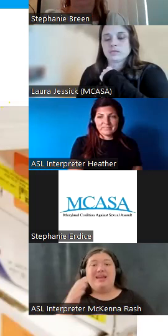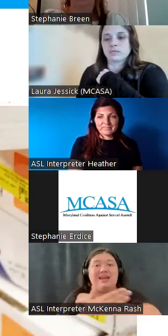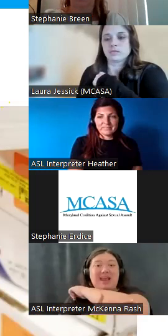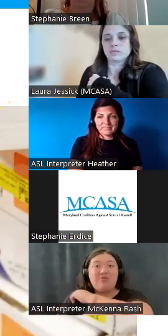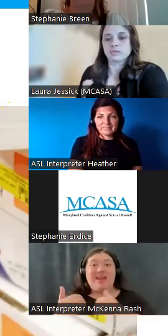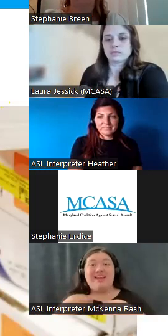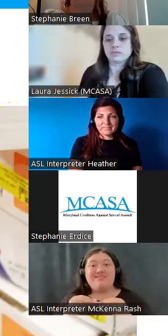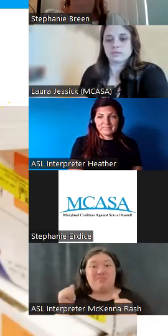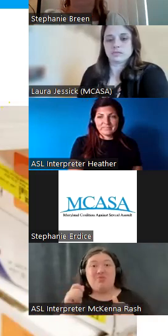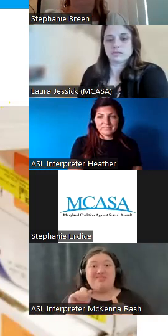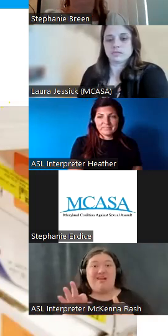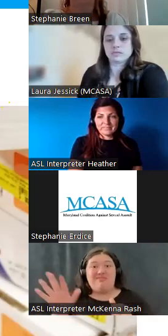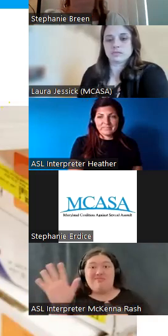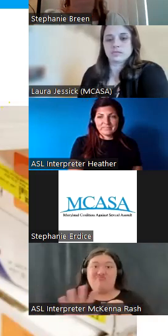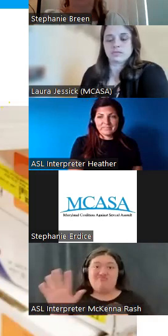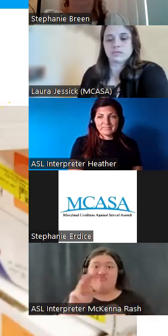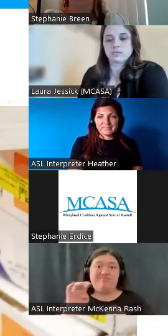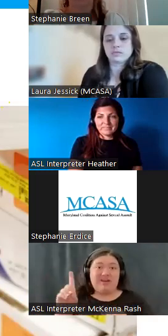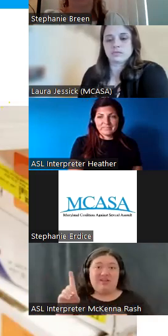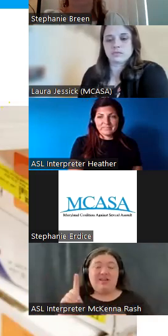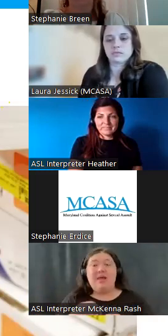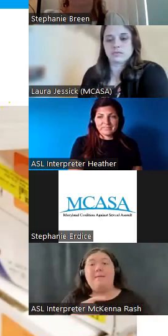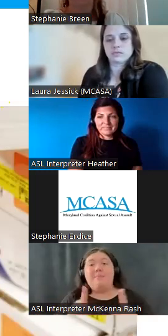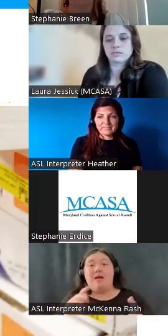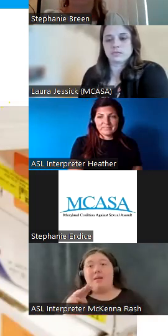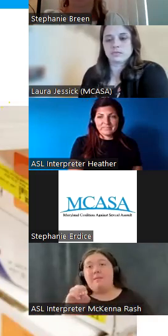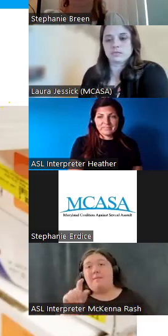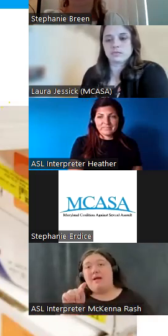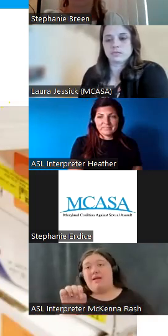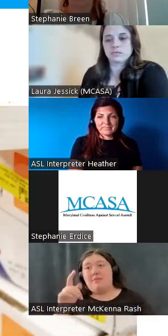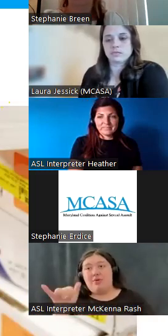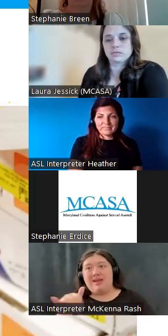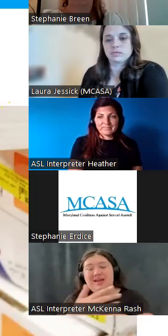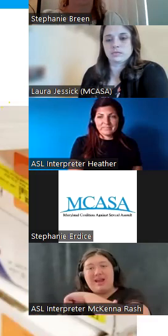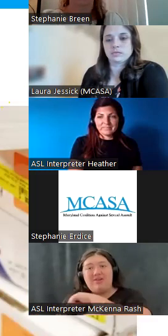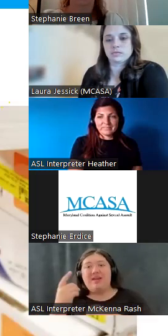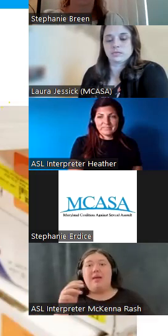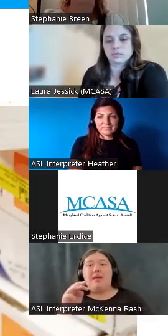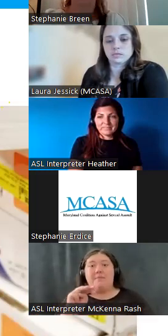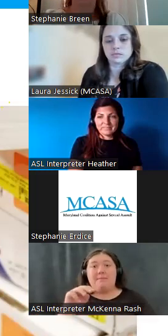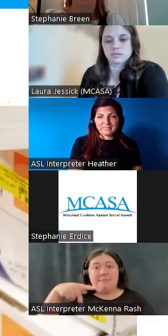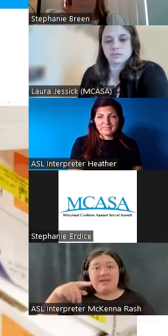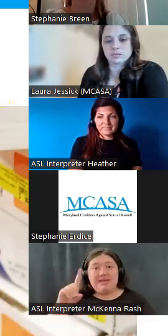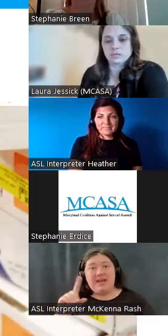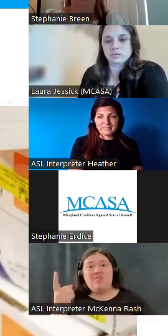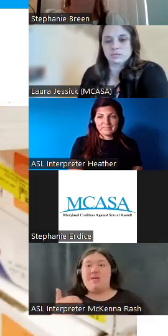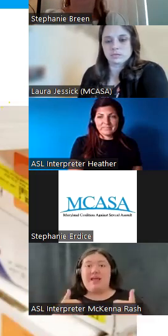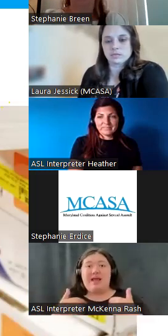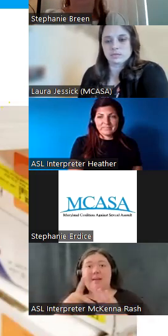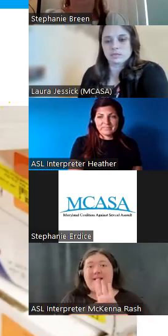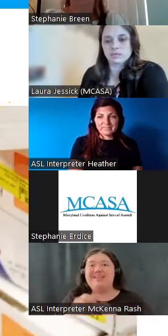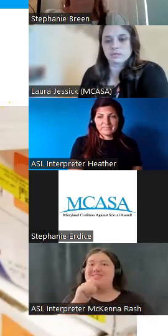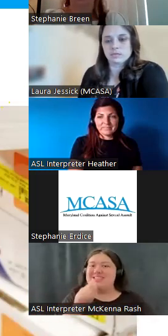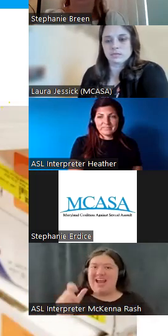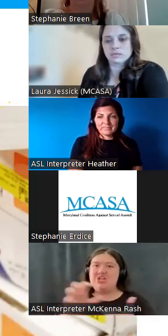county. However, Montgomery County PD has always maintained a policy of not destroying kits, and that's